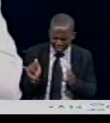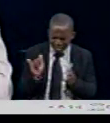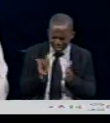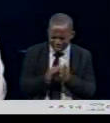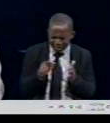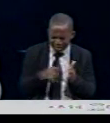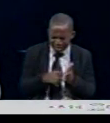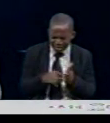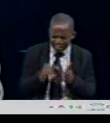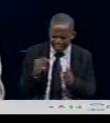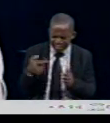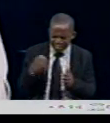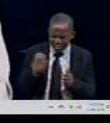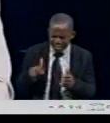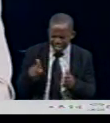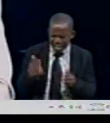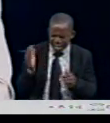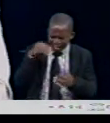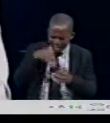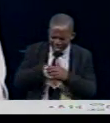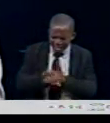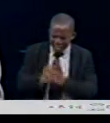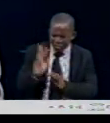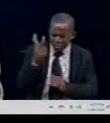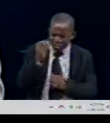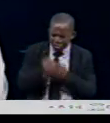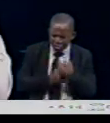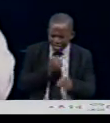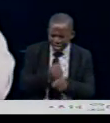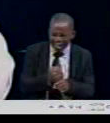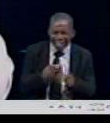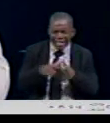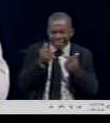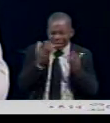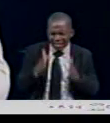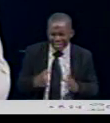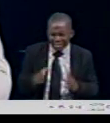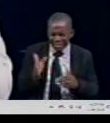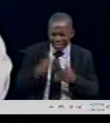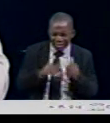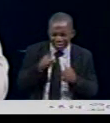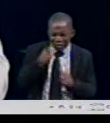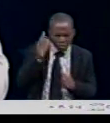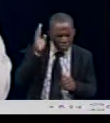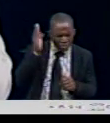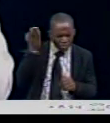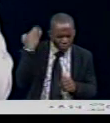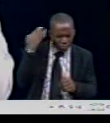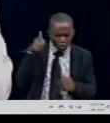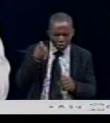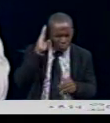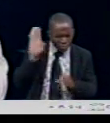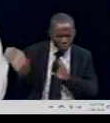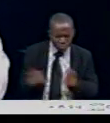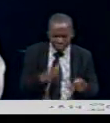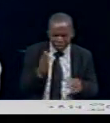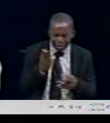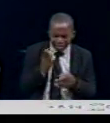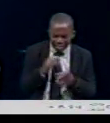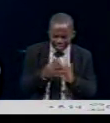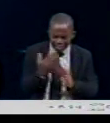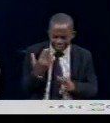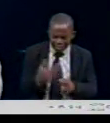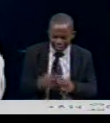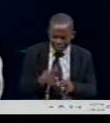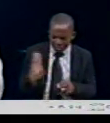GCK enters his third year, greater things you will do. We shall see you using the ministers' conference to